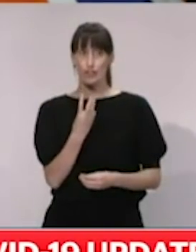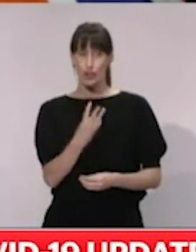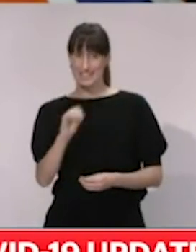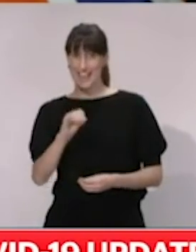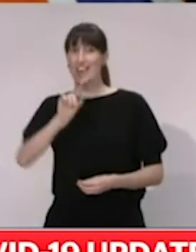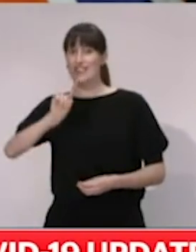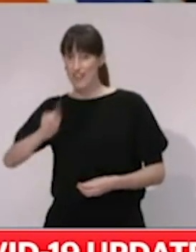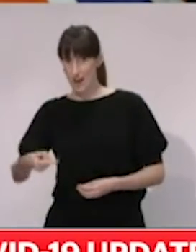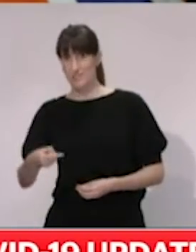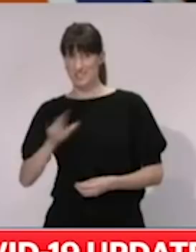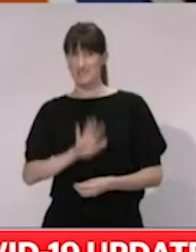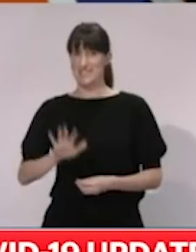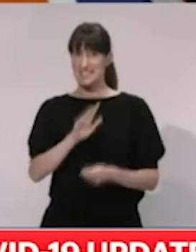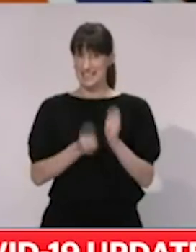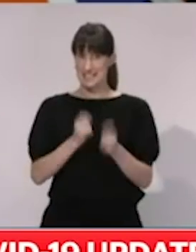230,718 tests.